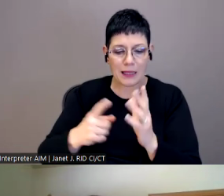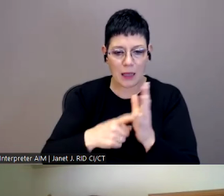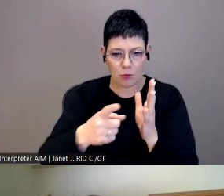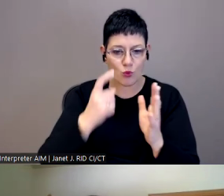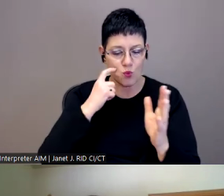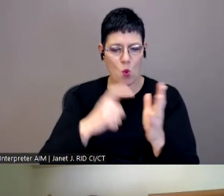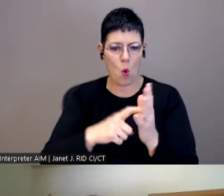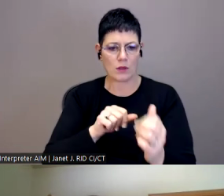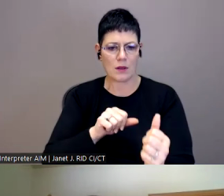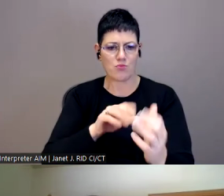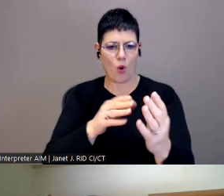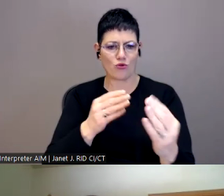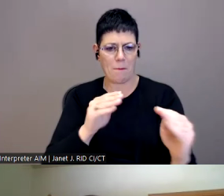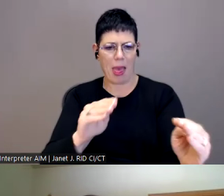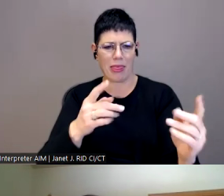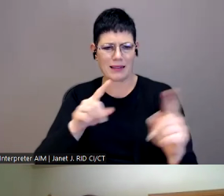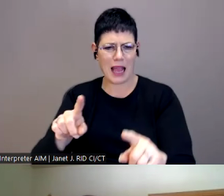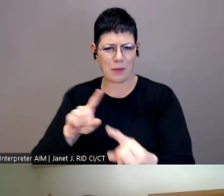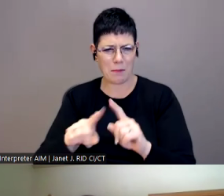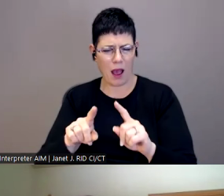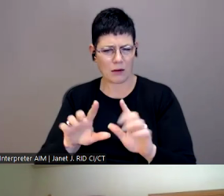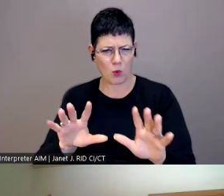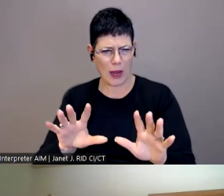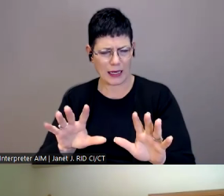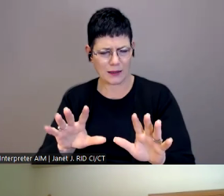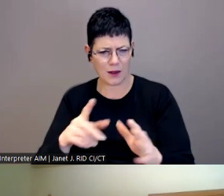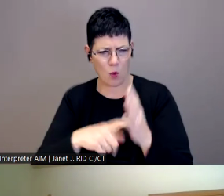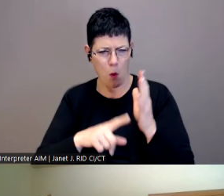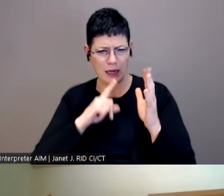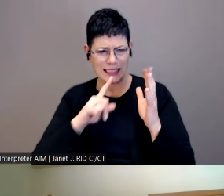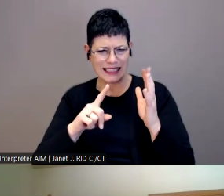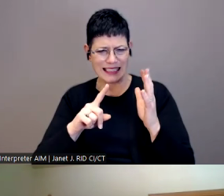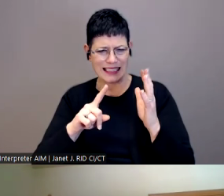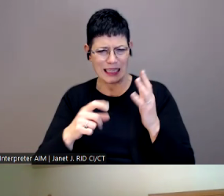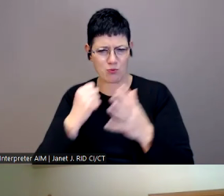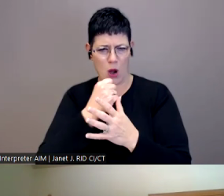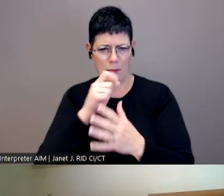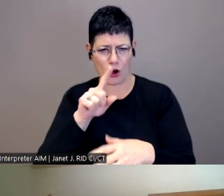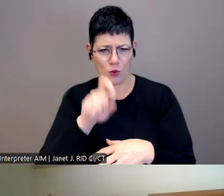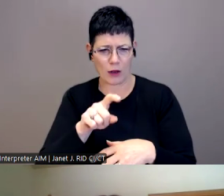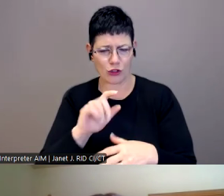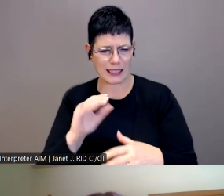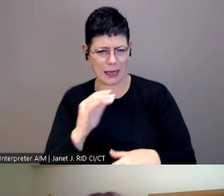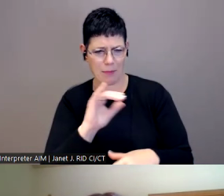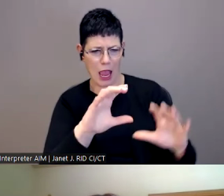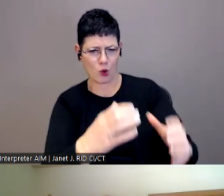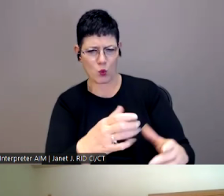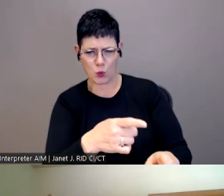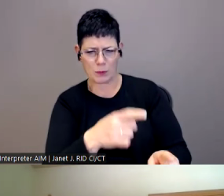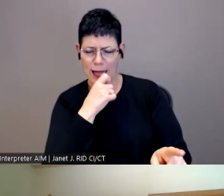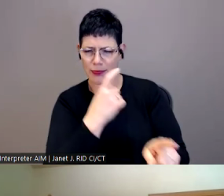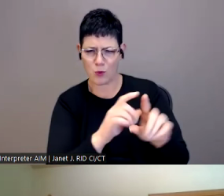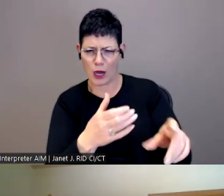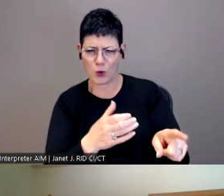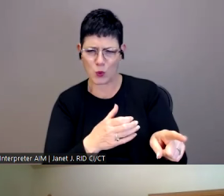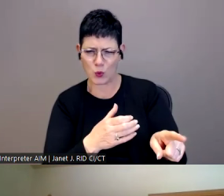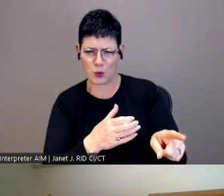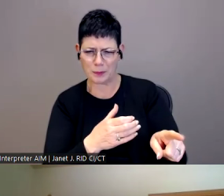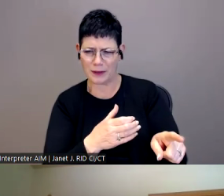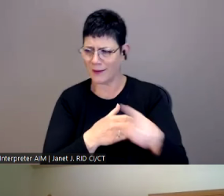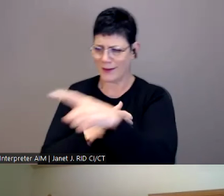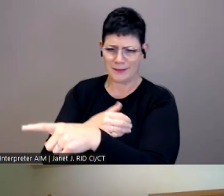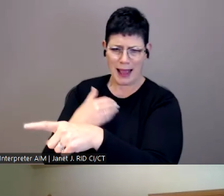then you ask, okay, but what was your question? And then you realize that group isn't really the ones that have those answers, or maybe they're